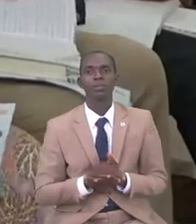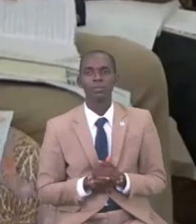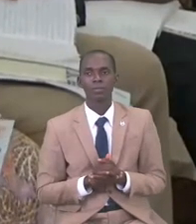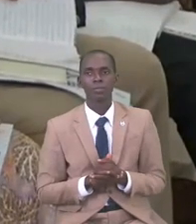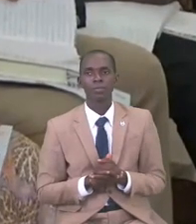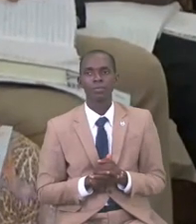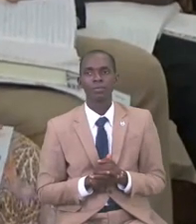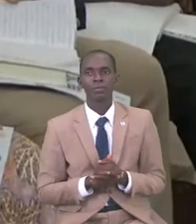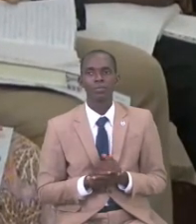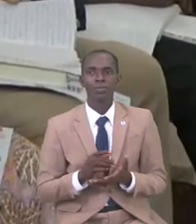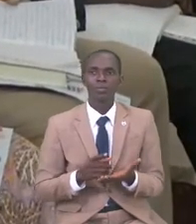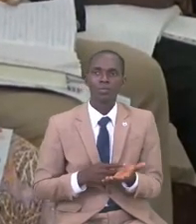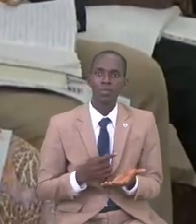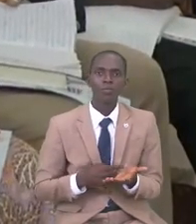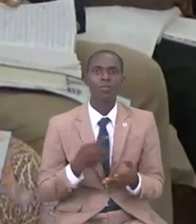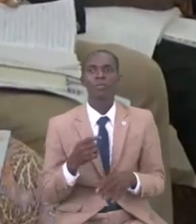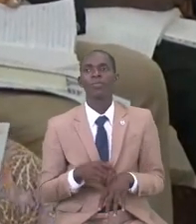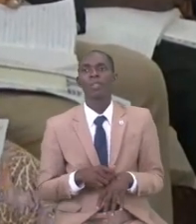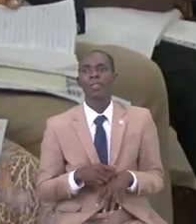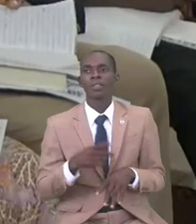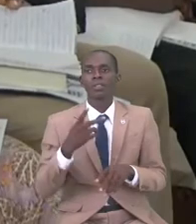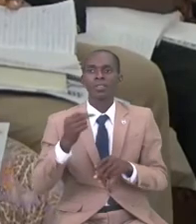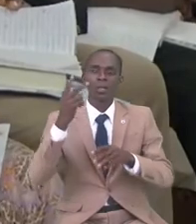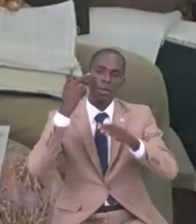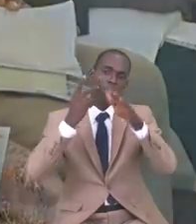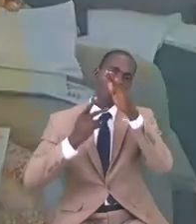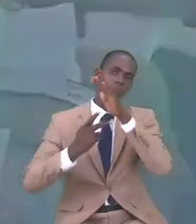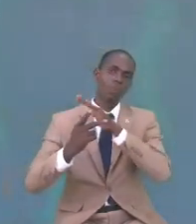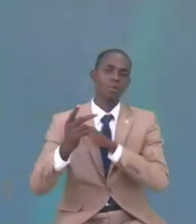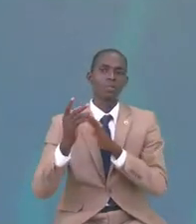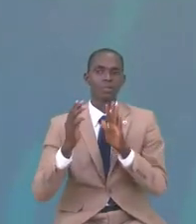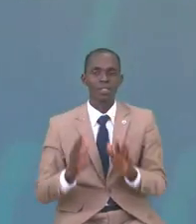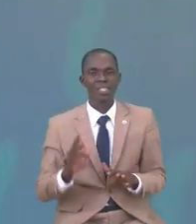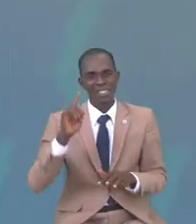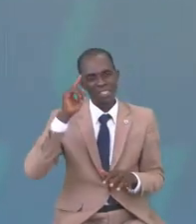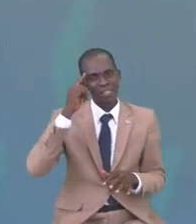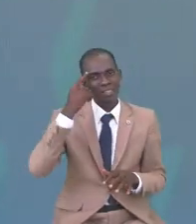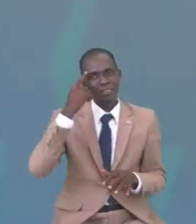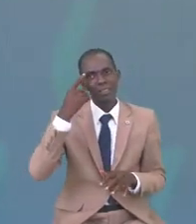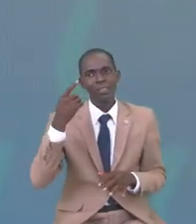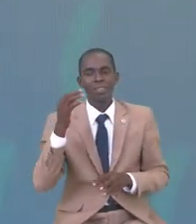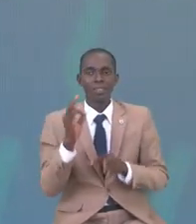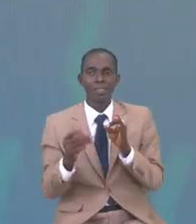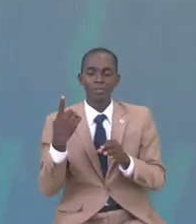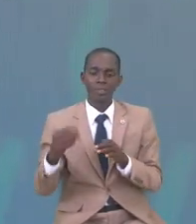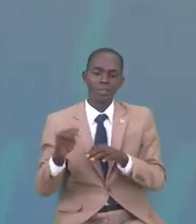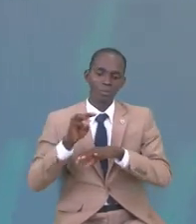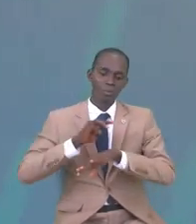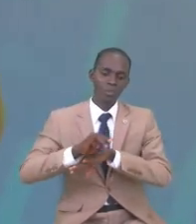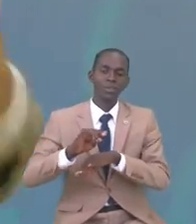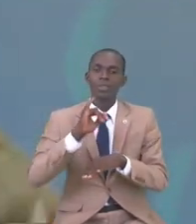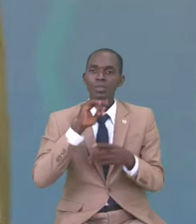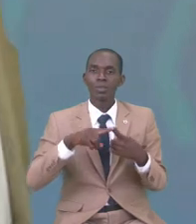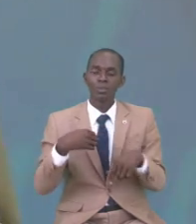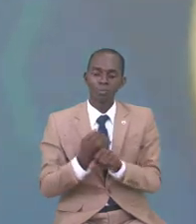Fear not. And sometimes prophets think that their ministry is to make people fear.